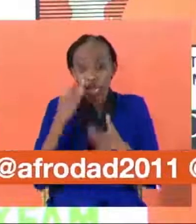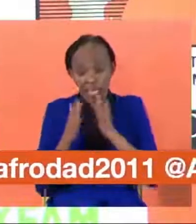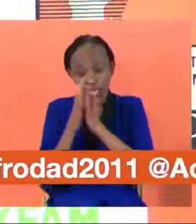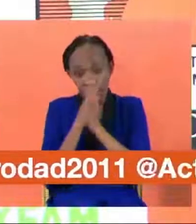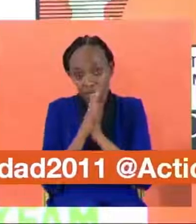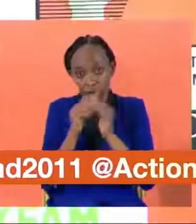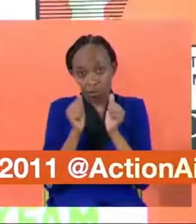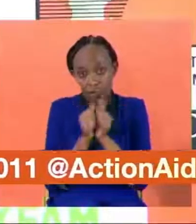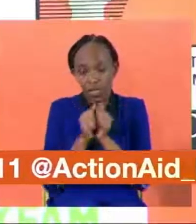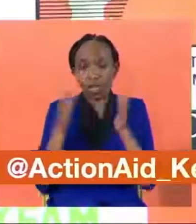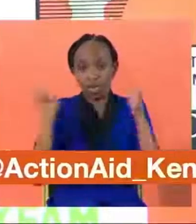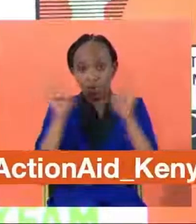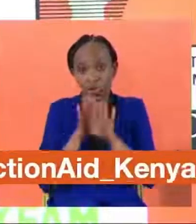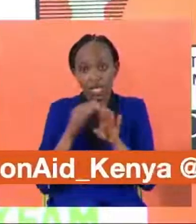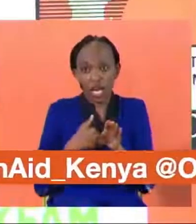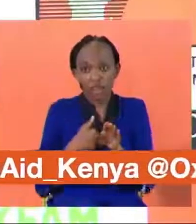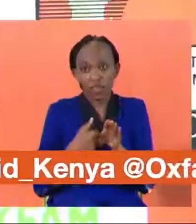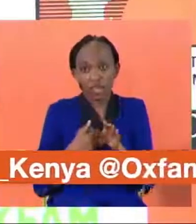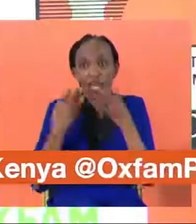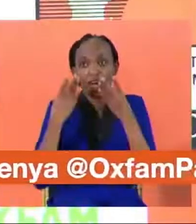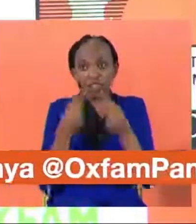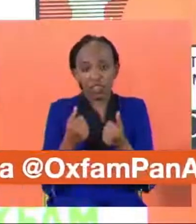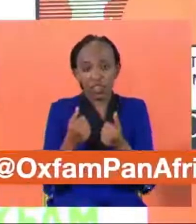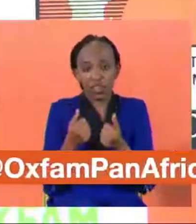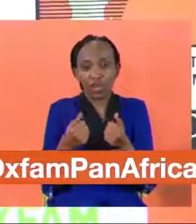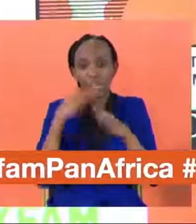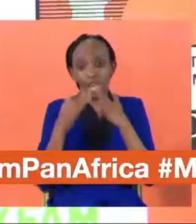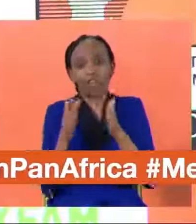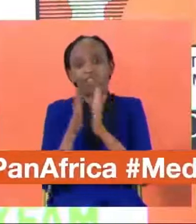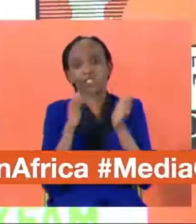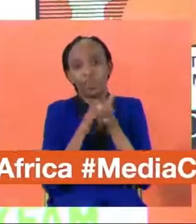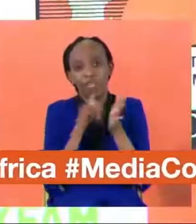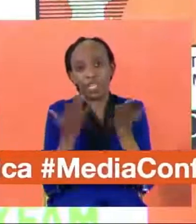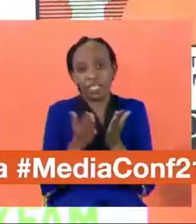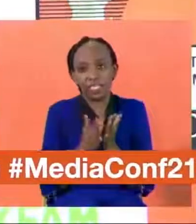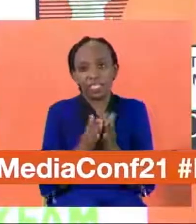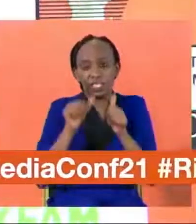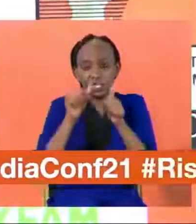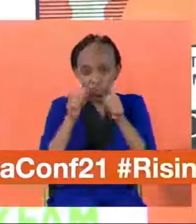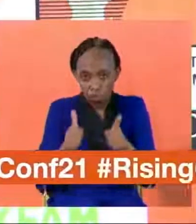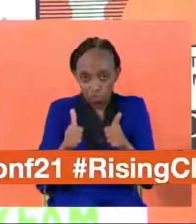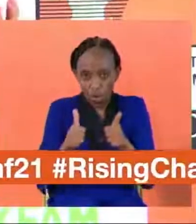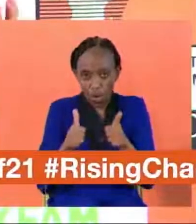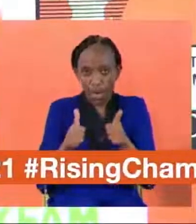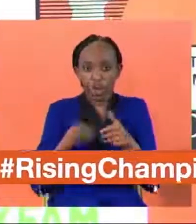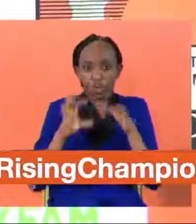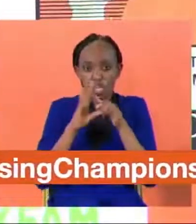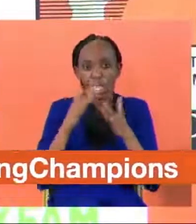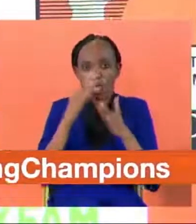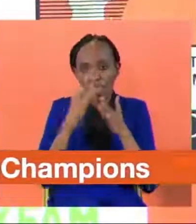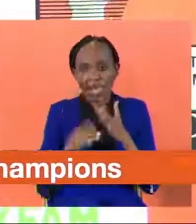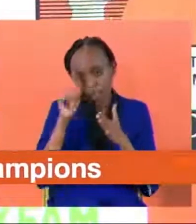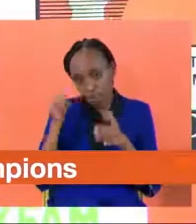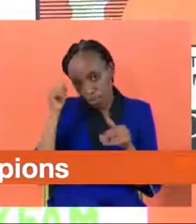with some kind of closure, just having some kind of resolution at the end of the story, so that it's well knit at the end. You need